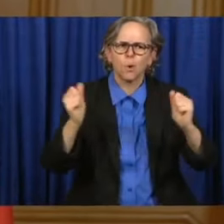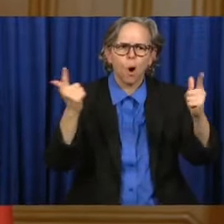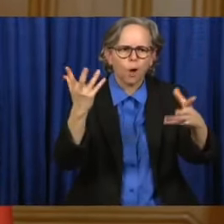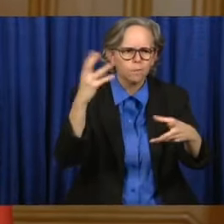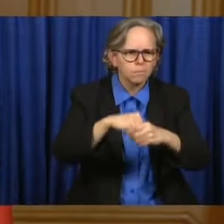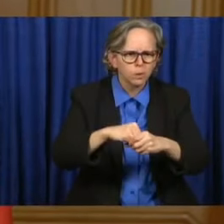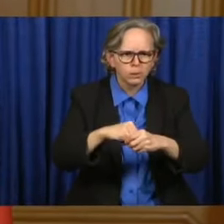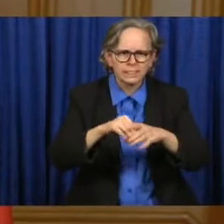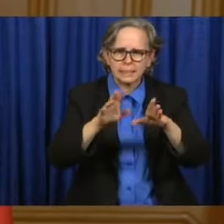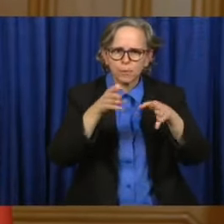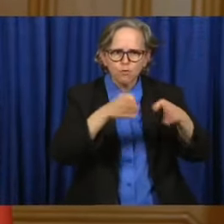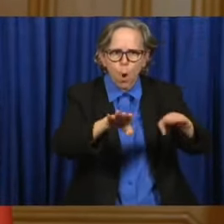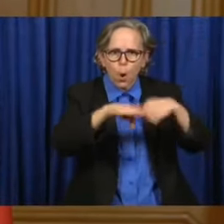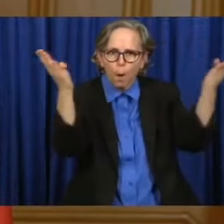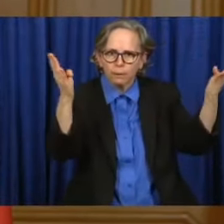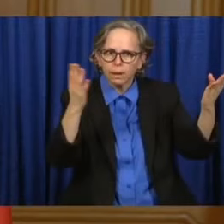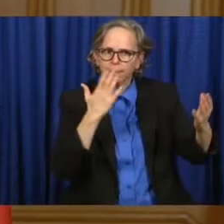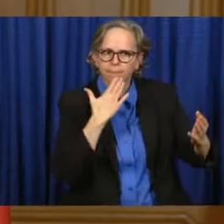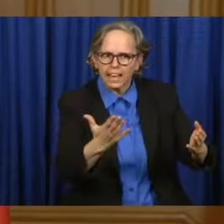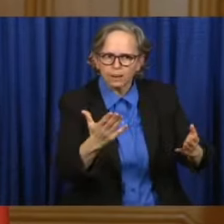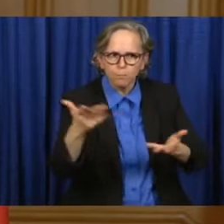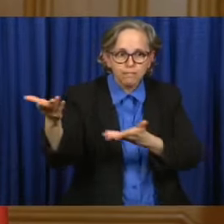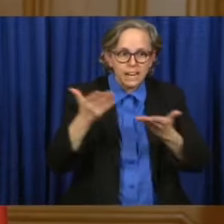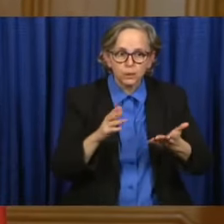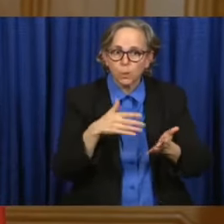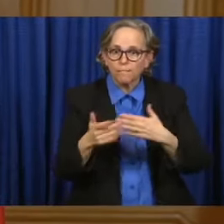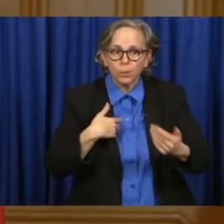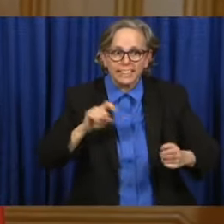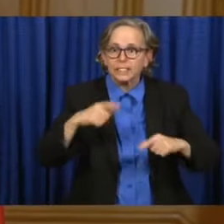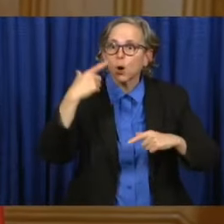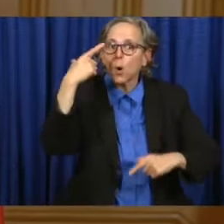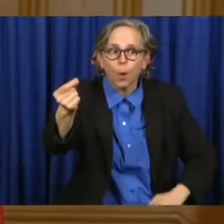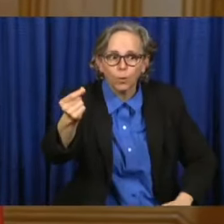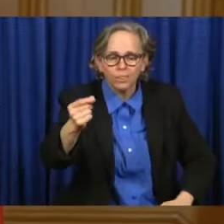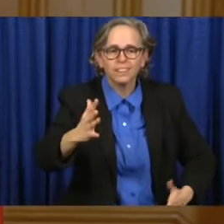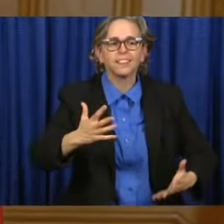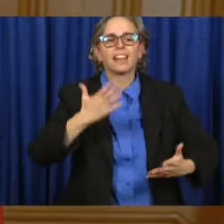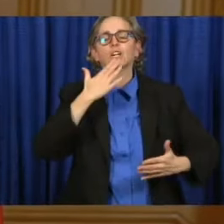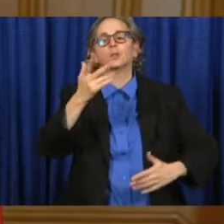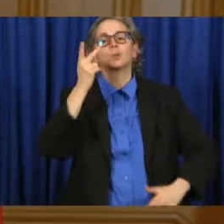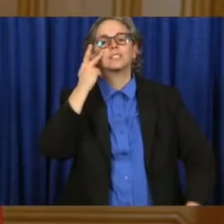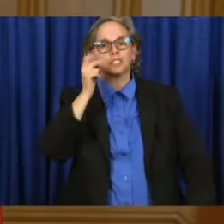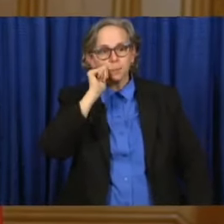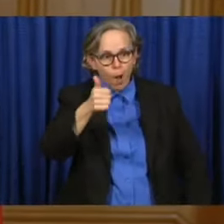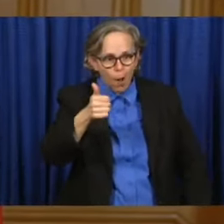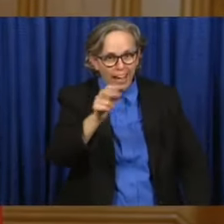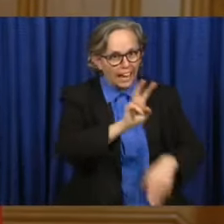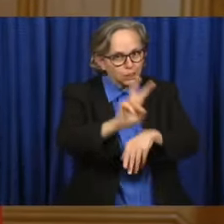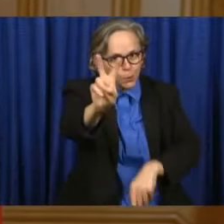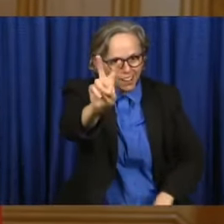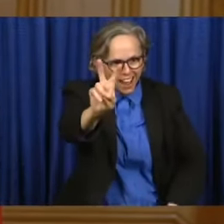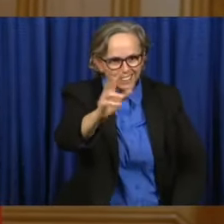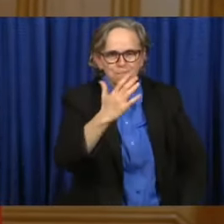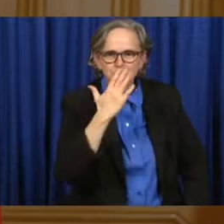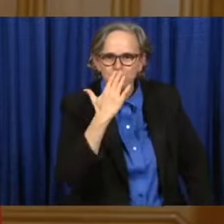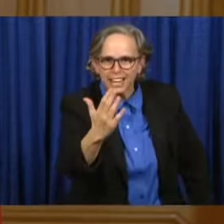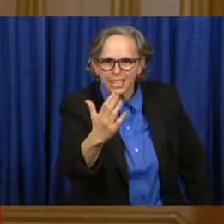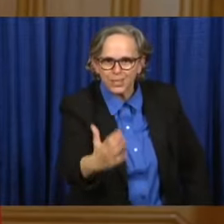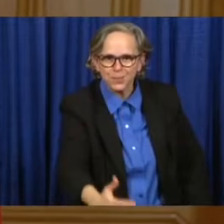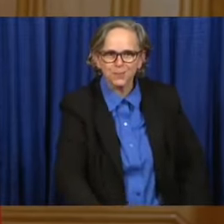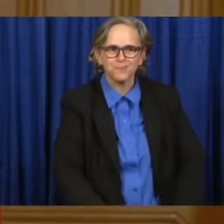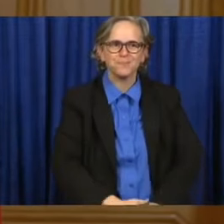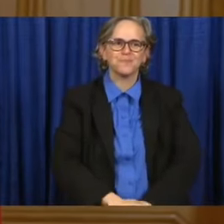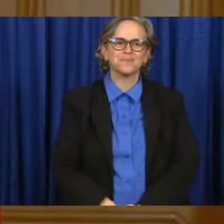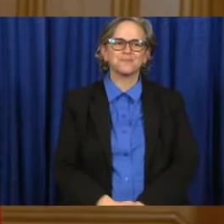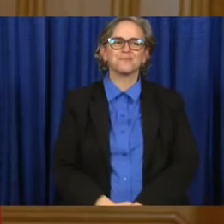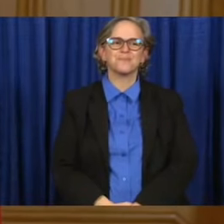in life. See you all tomorrow at 2 o'clock. Thank you very much. You've been watching Governor DeWine update